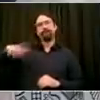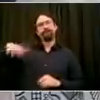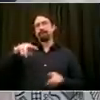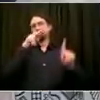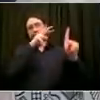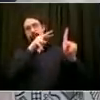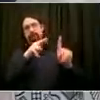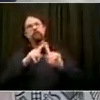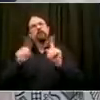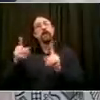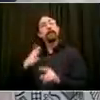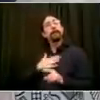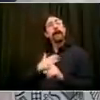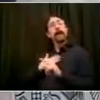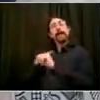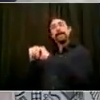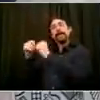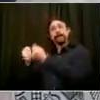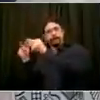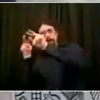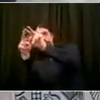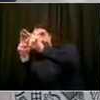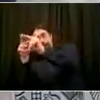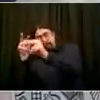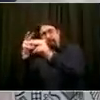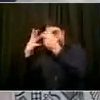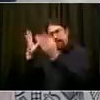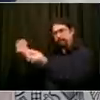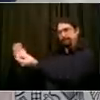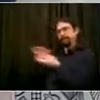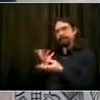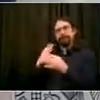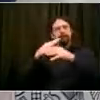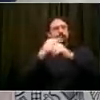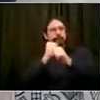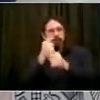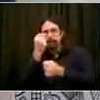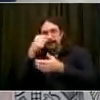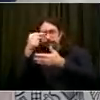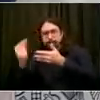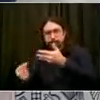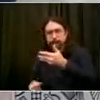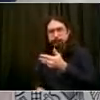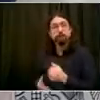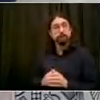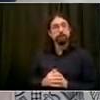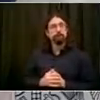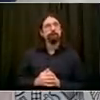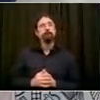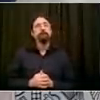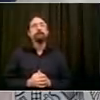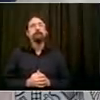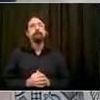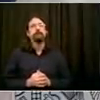for the city, what he looks to do with the city. Did you tell him the schools were closing, or did you ask